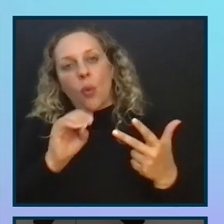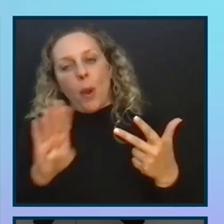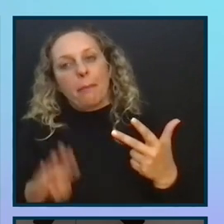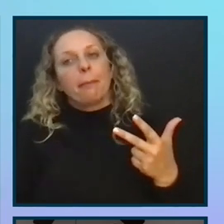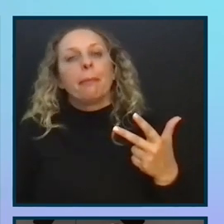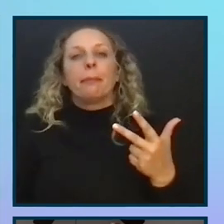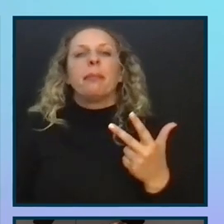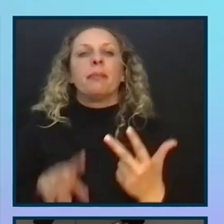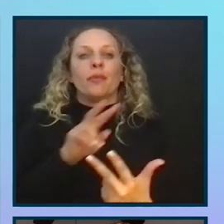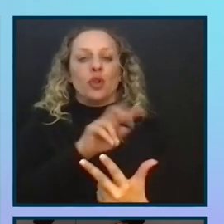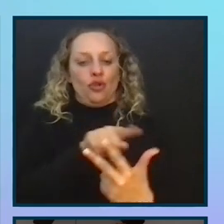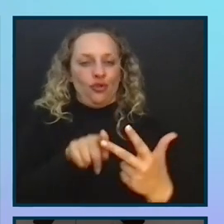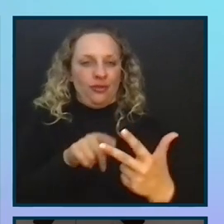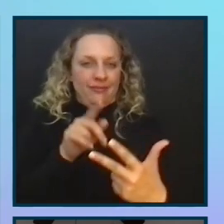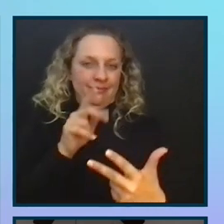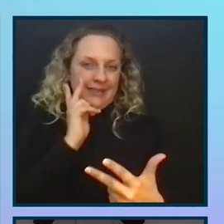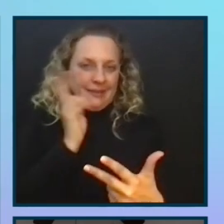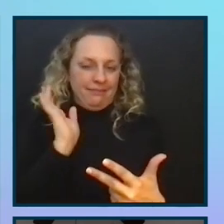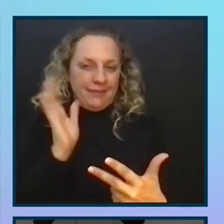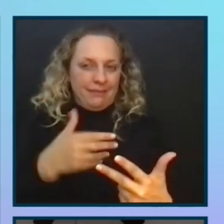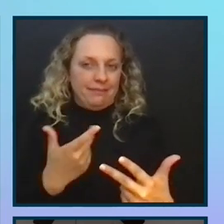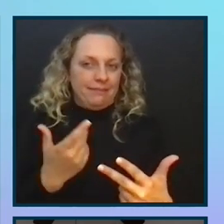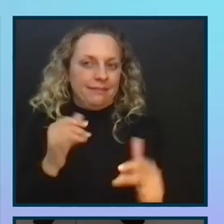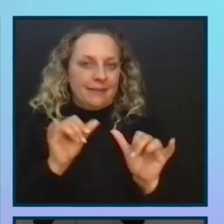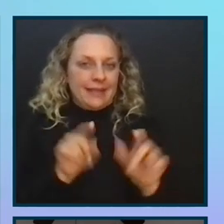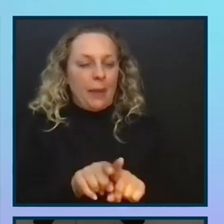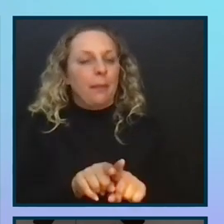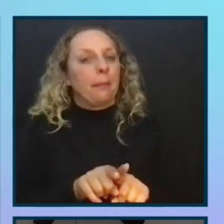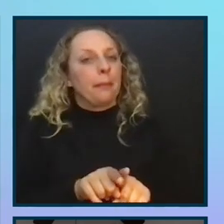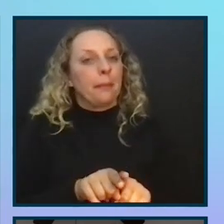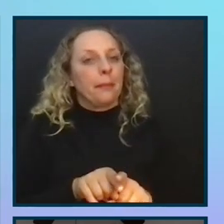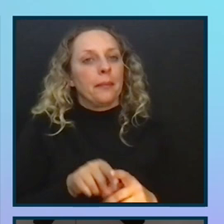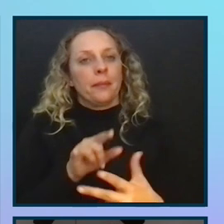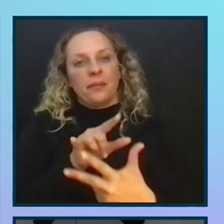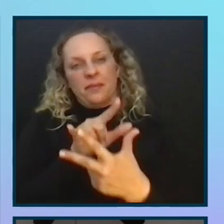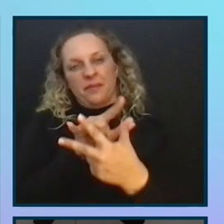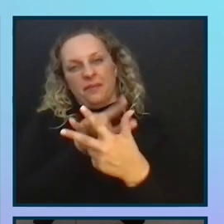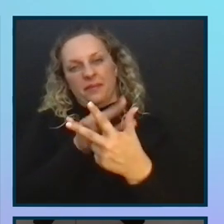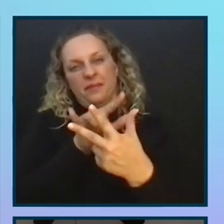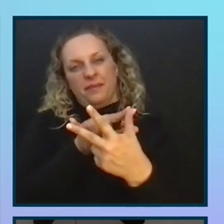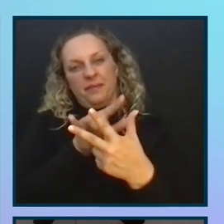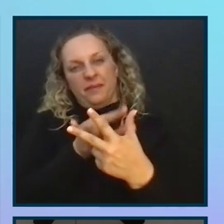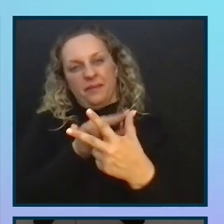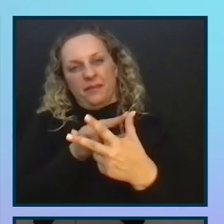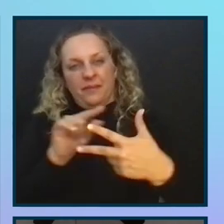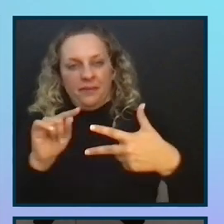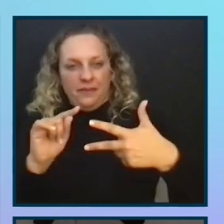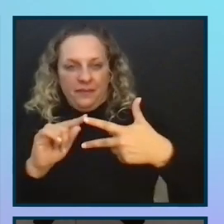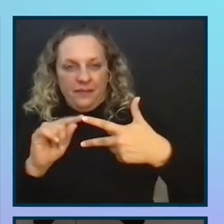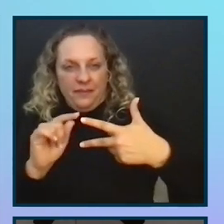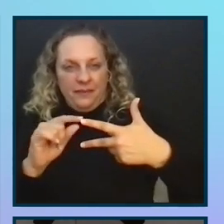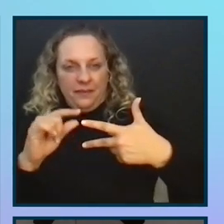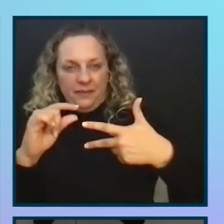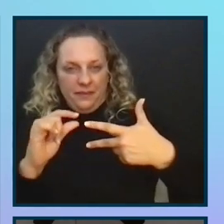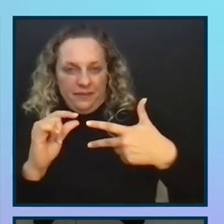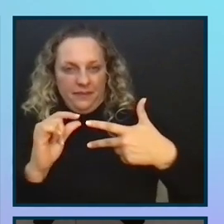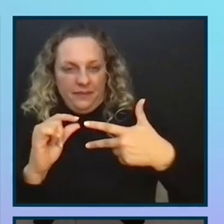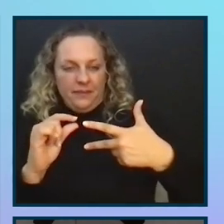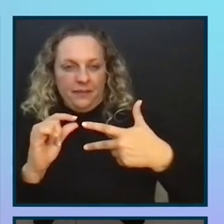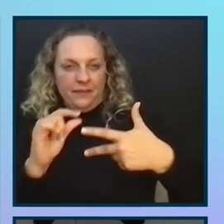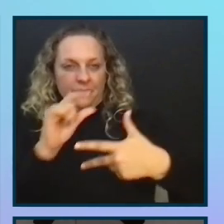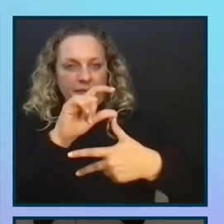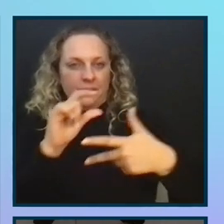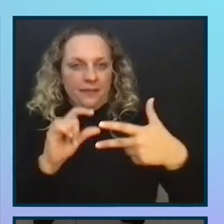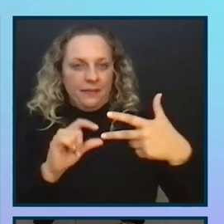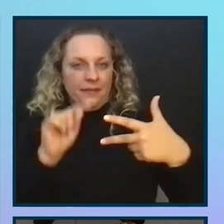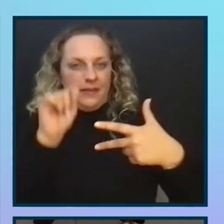first glance, they all look the same. Apart from the first and last checkbox, inputs are bigger than the one in the middle, and each checkbox label is